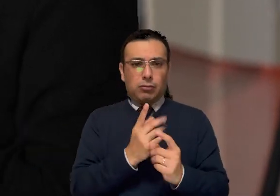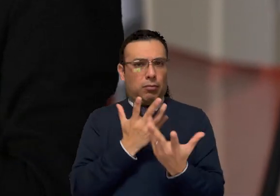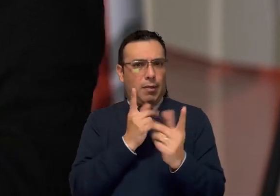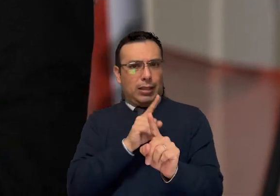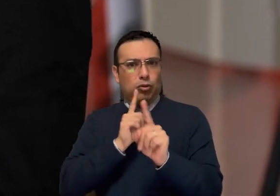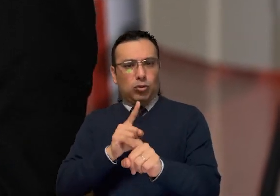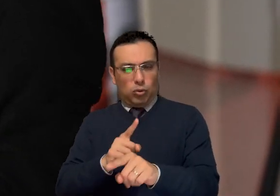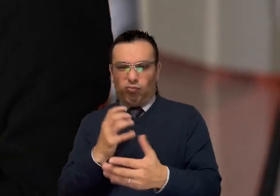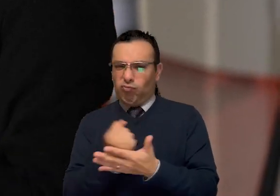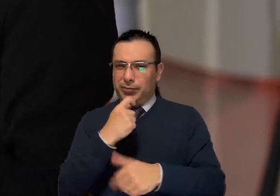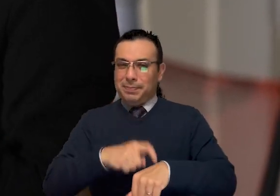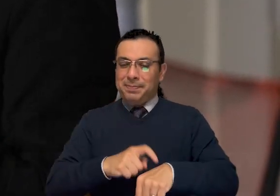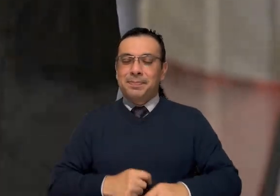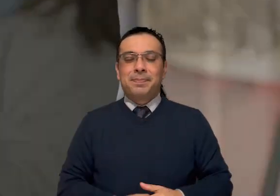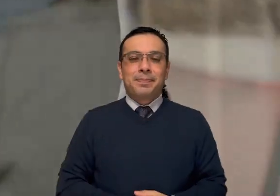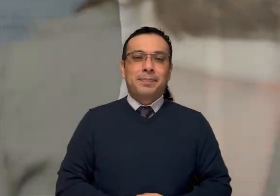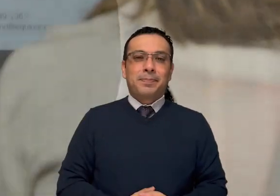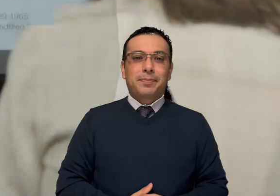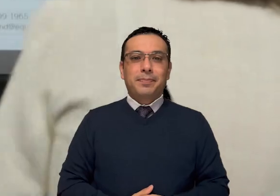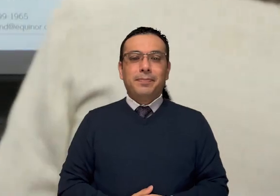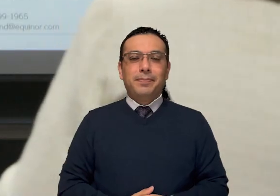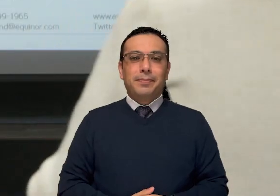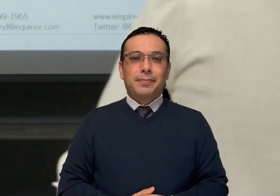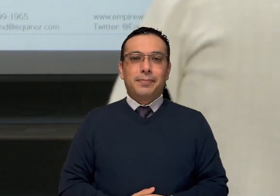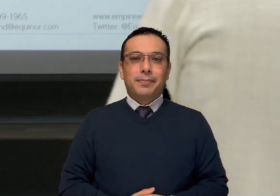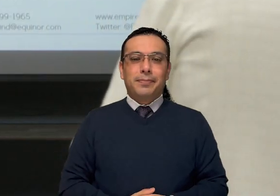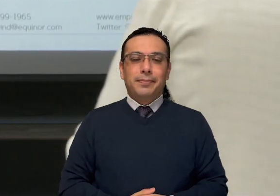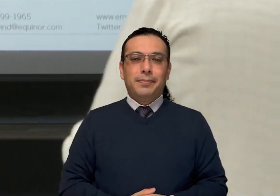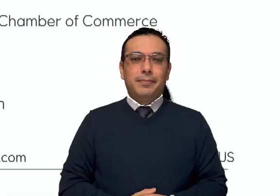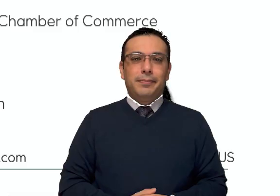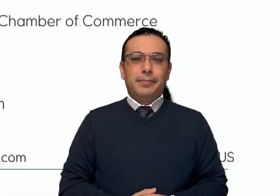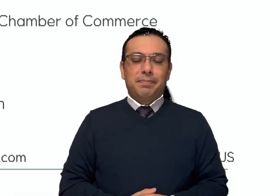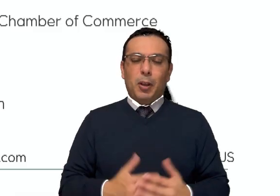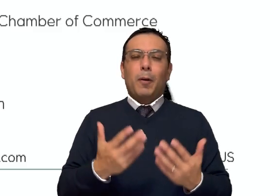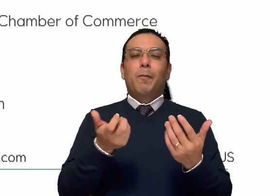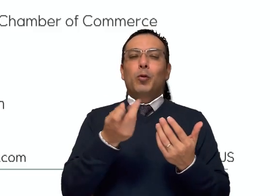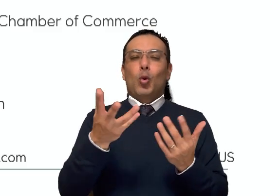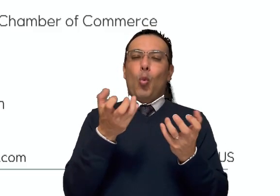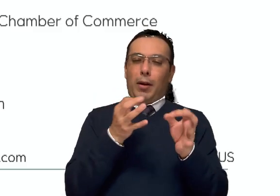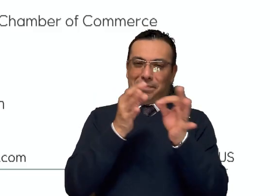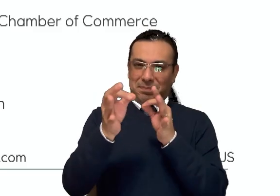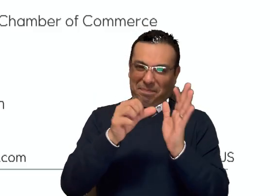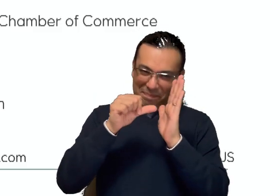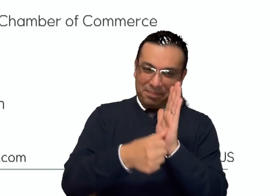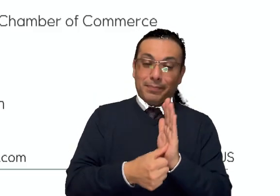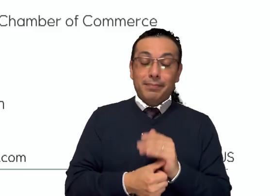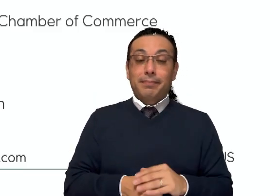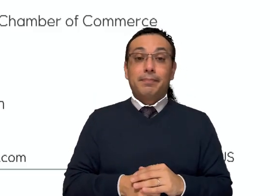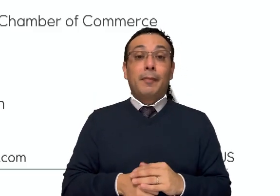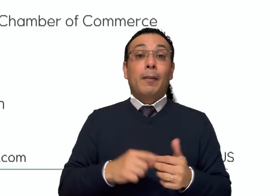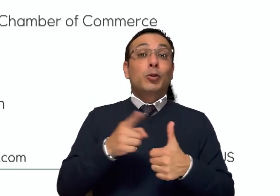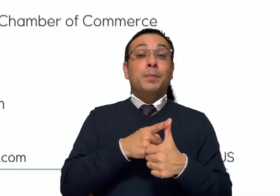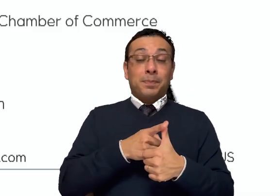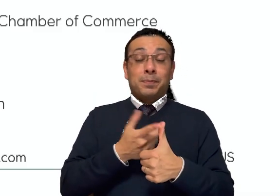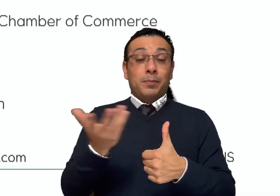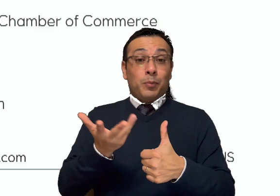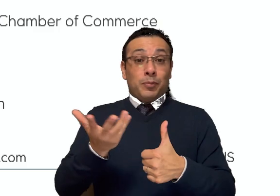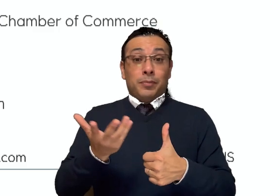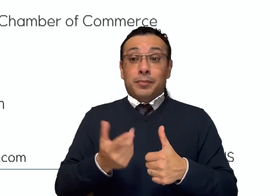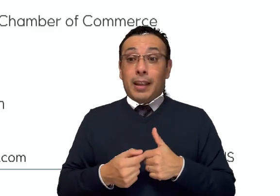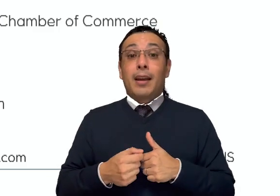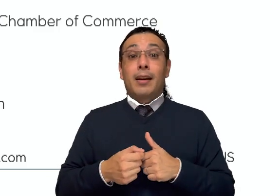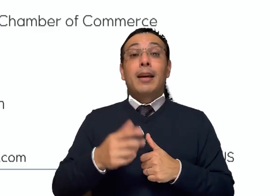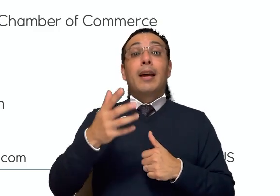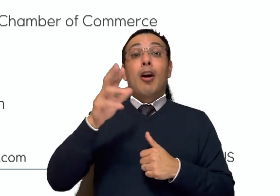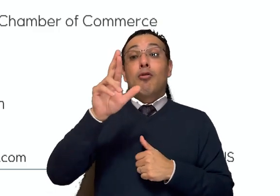So a couple of things I want to highlight. Top of the list, we recently completed the ground penetrating radar survey,